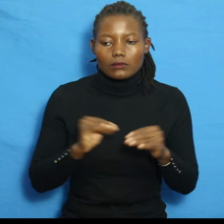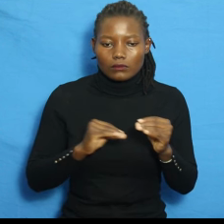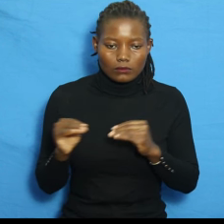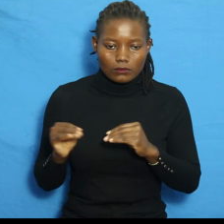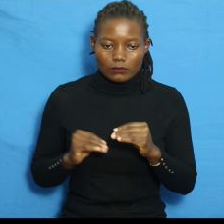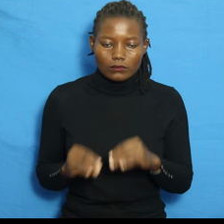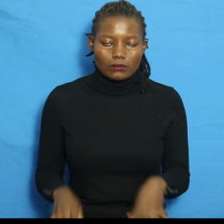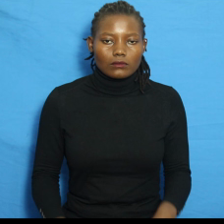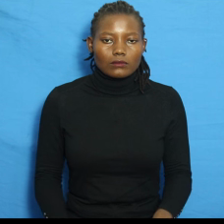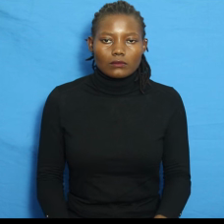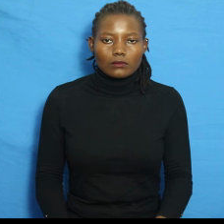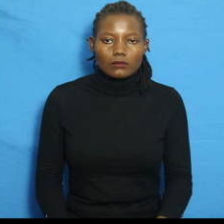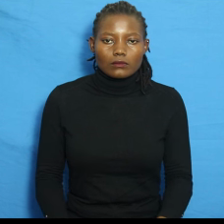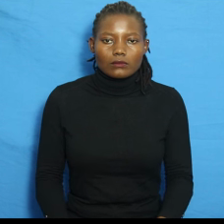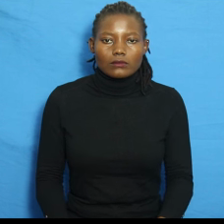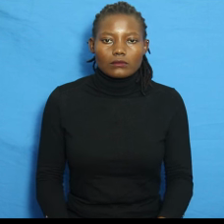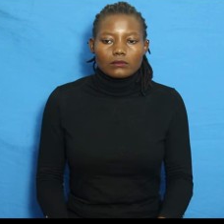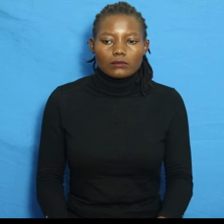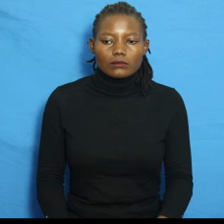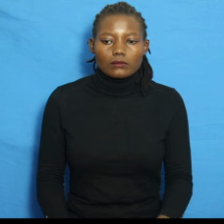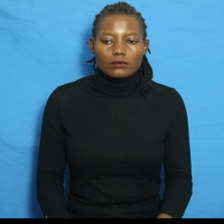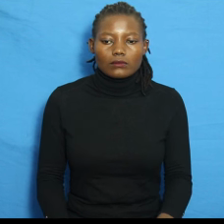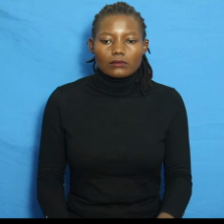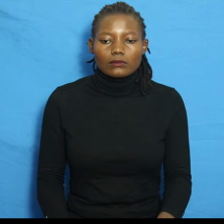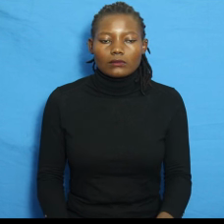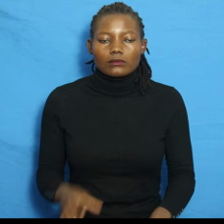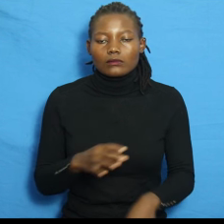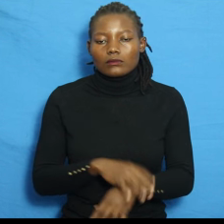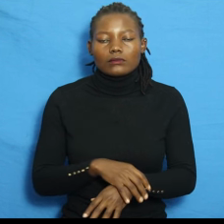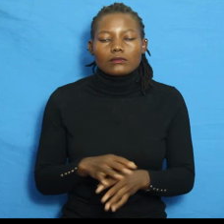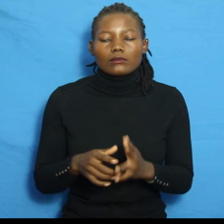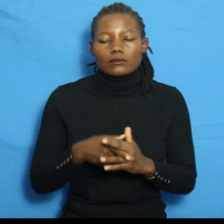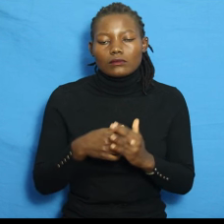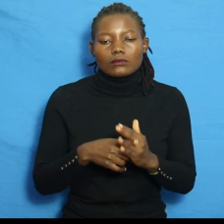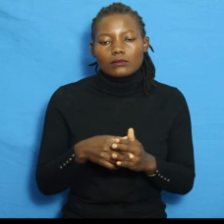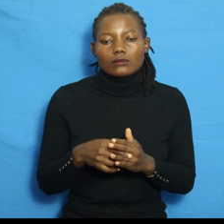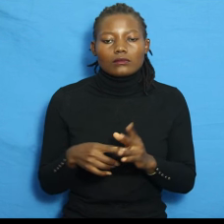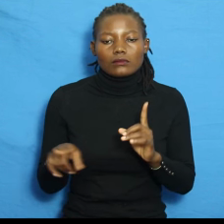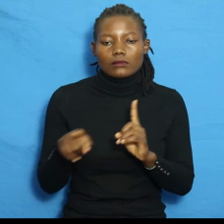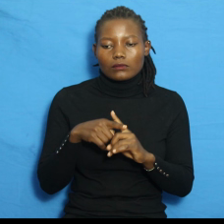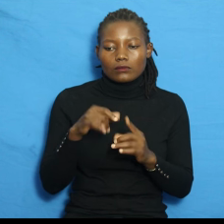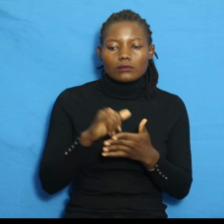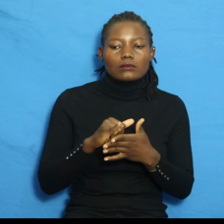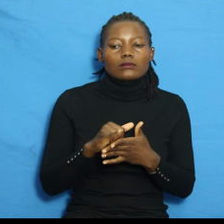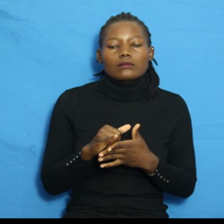more for speed and range of movement at the expense of getting a mechanical